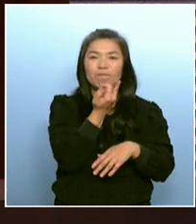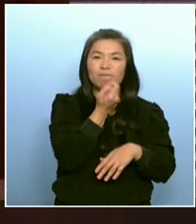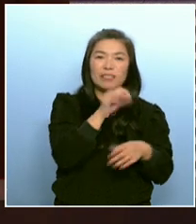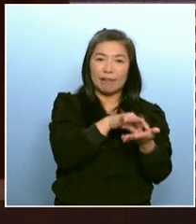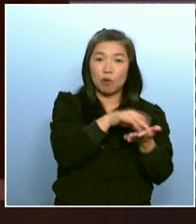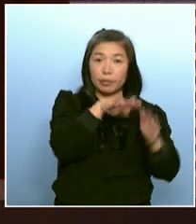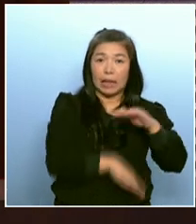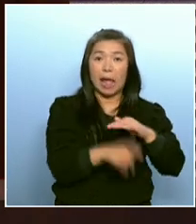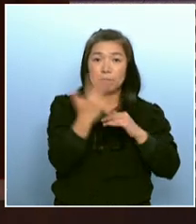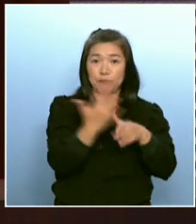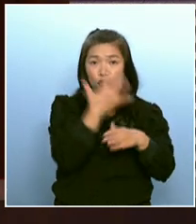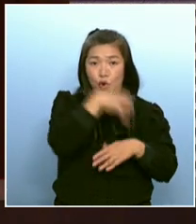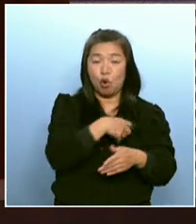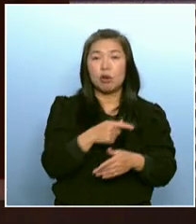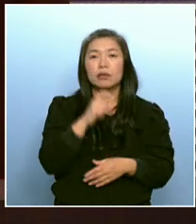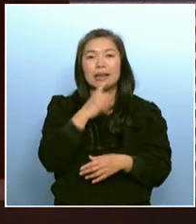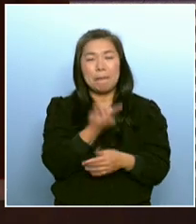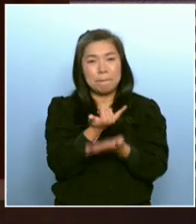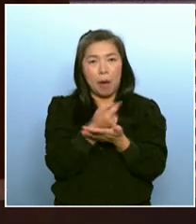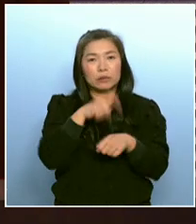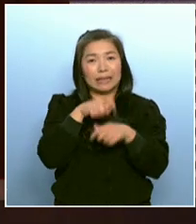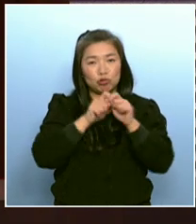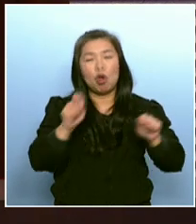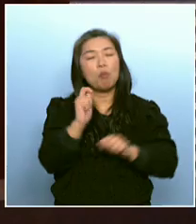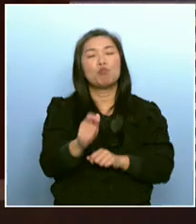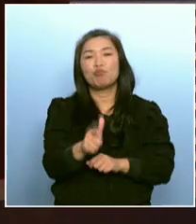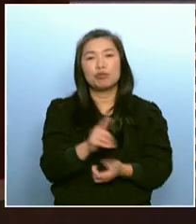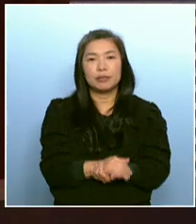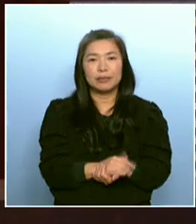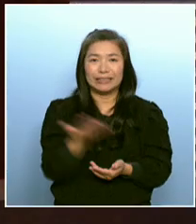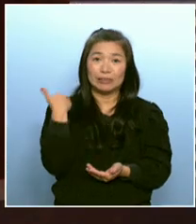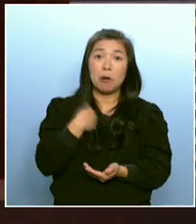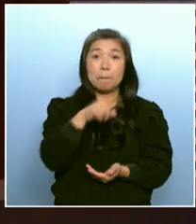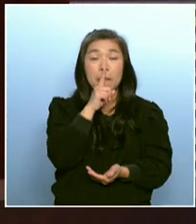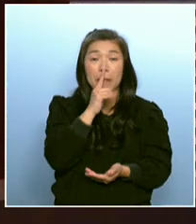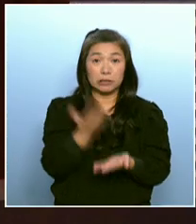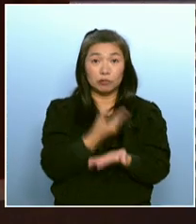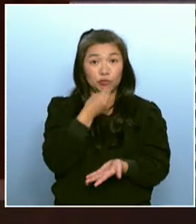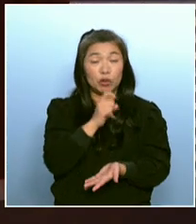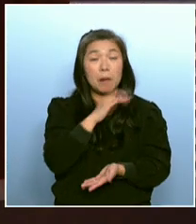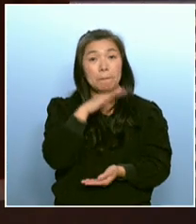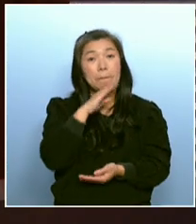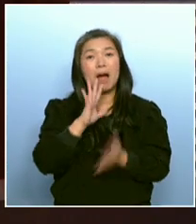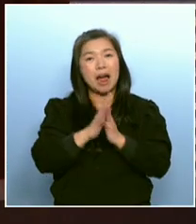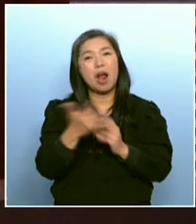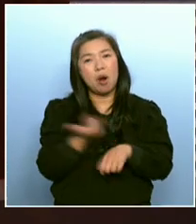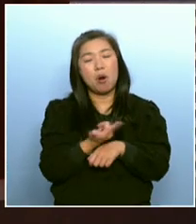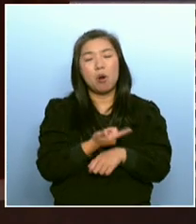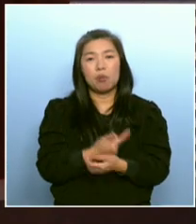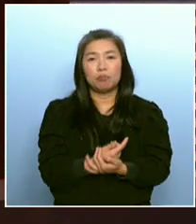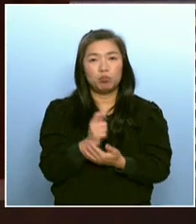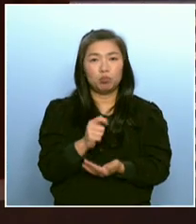individual districts, the waiting time may be longer, but I believe that the waiting time in general should not be too long. In fact, my